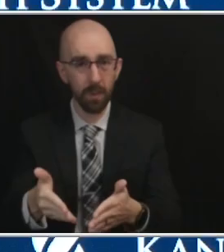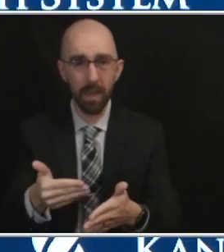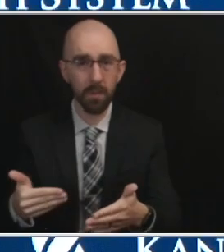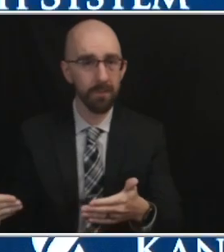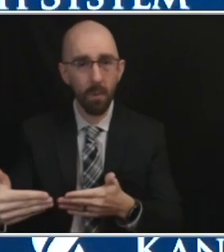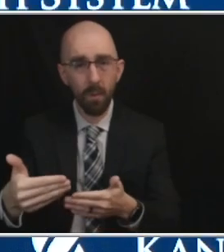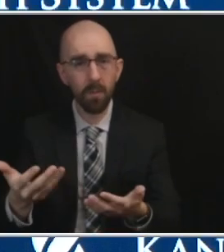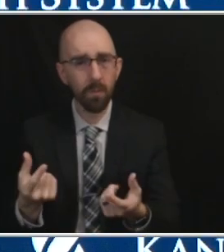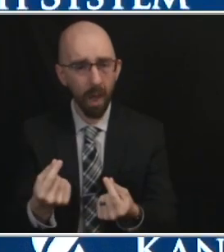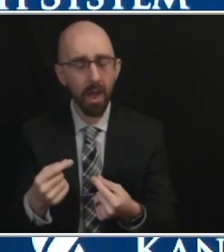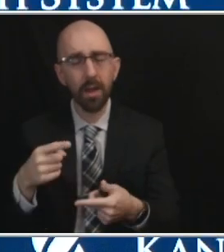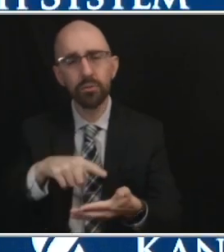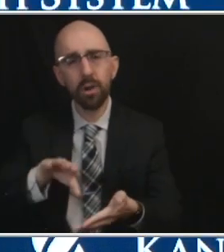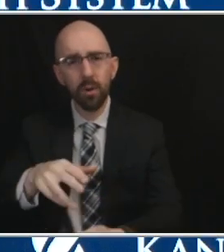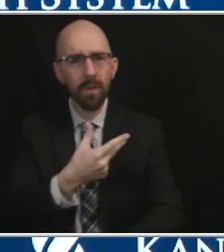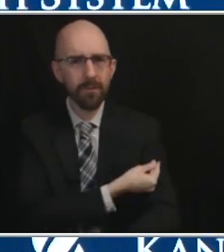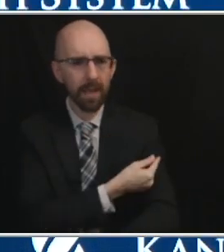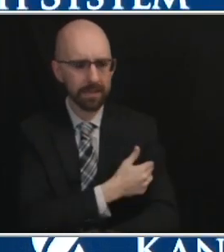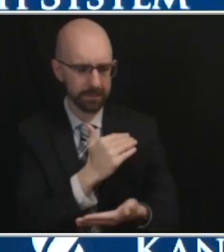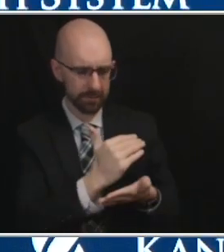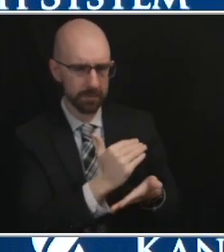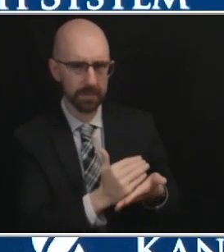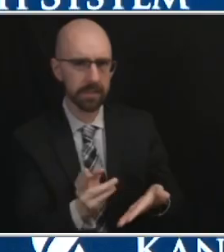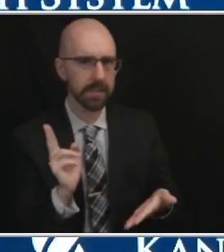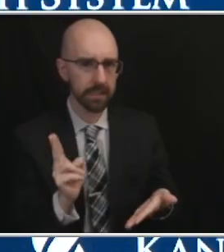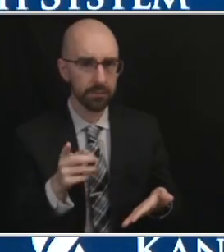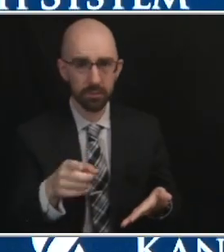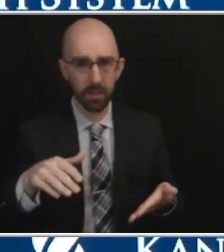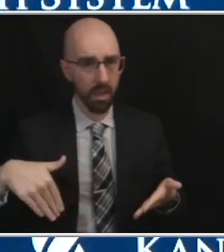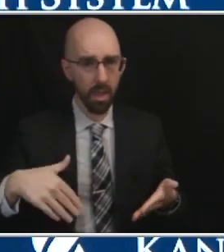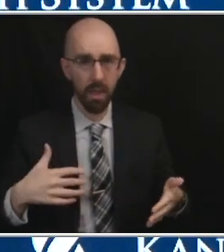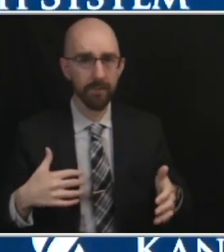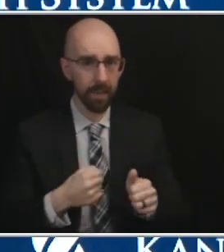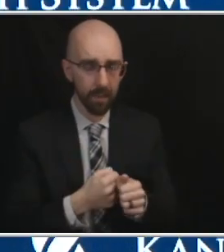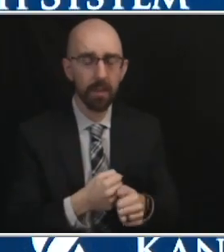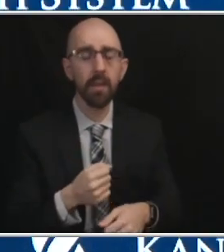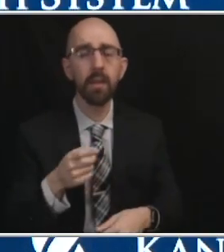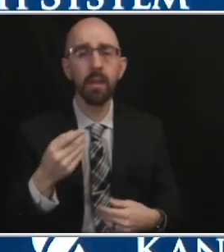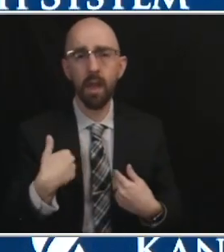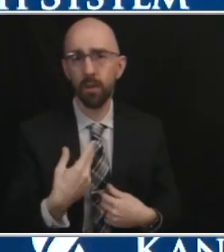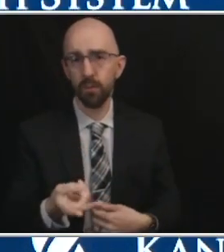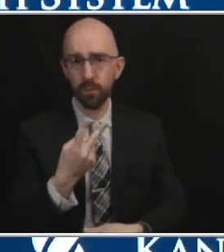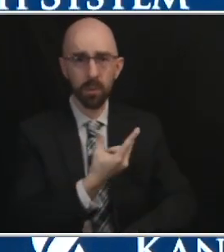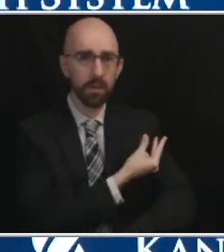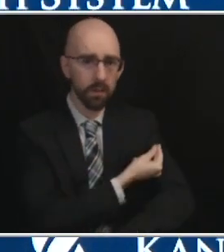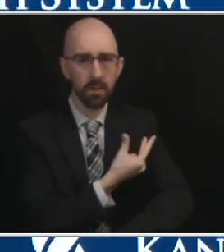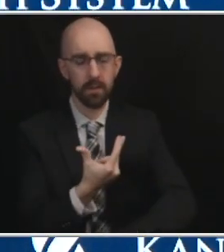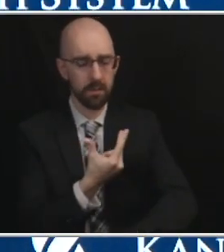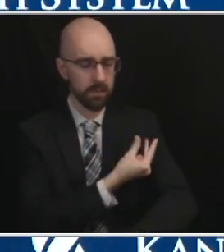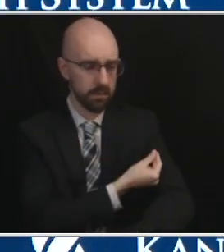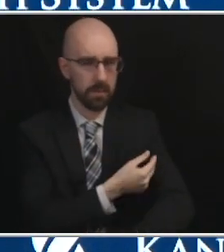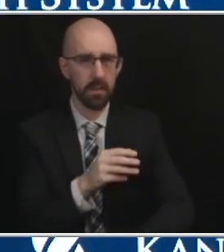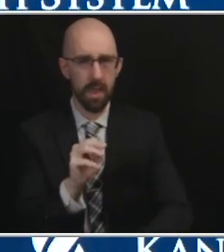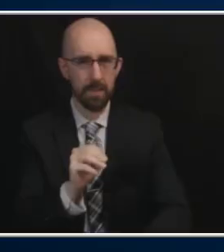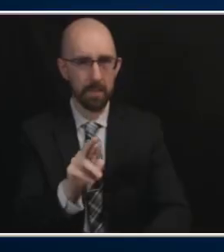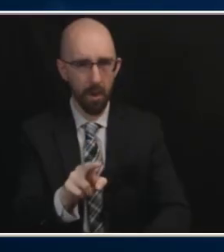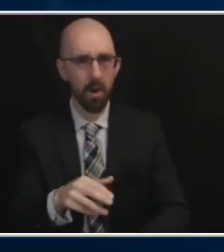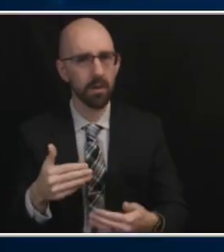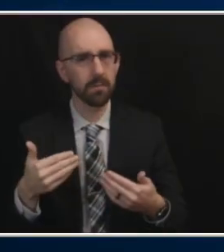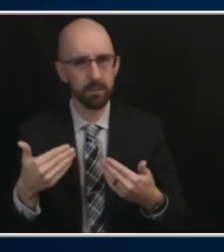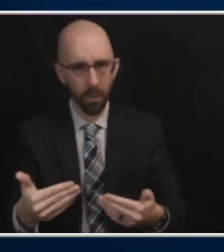your vaccine status. If you are not up to date and have had 2 doses of the MMR vaccine, please get up to date.